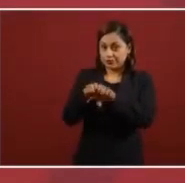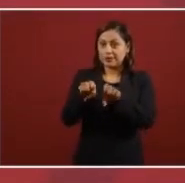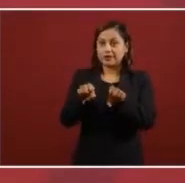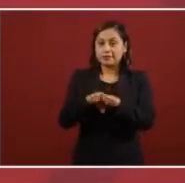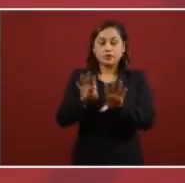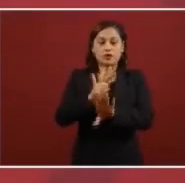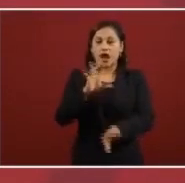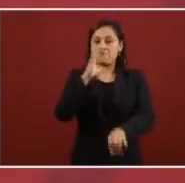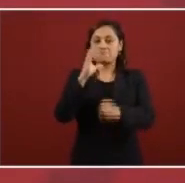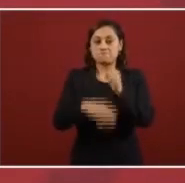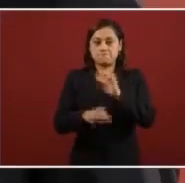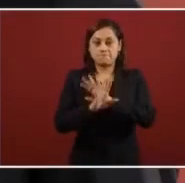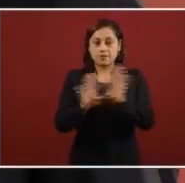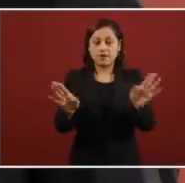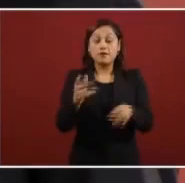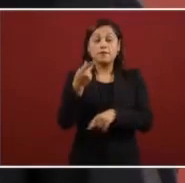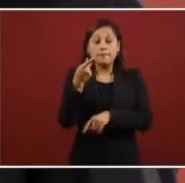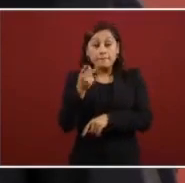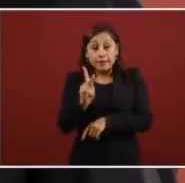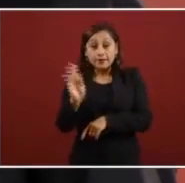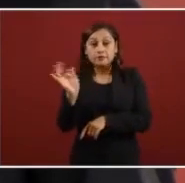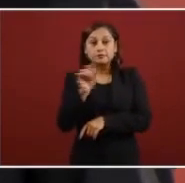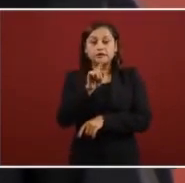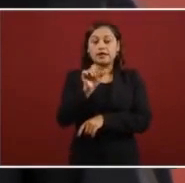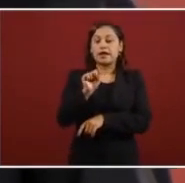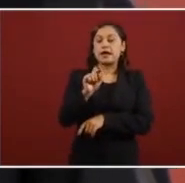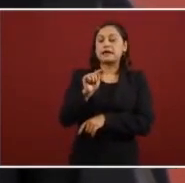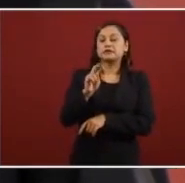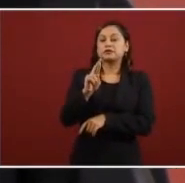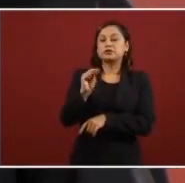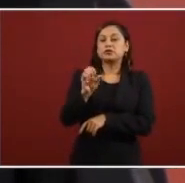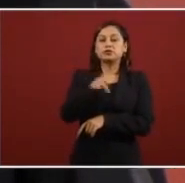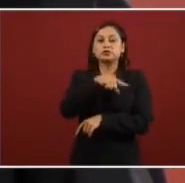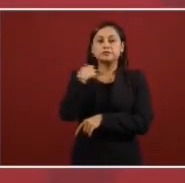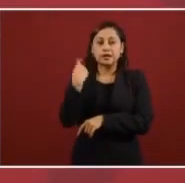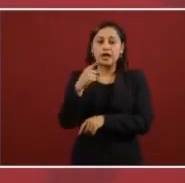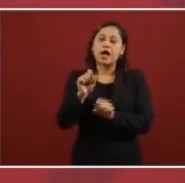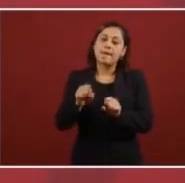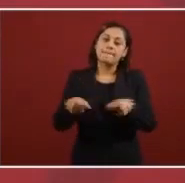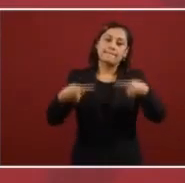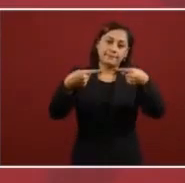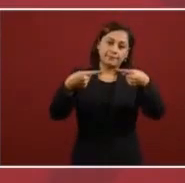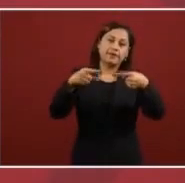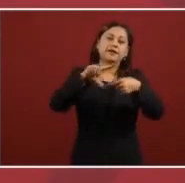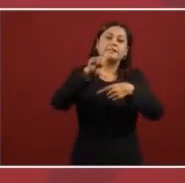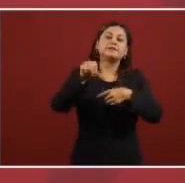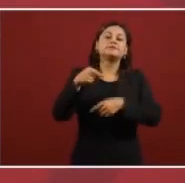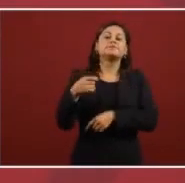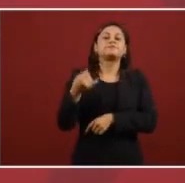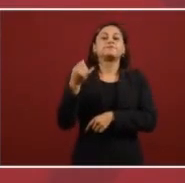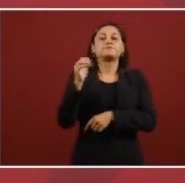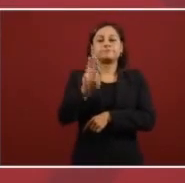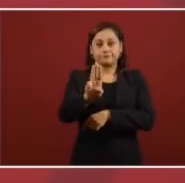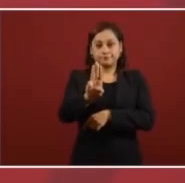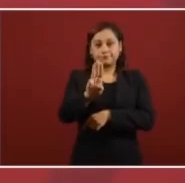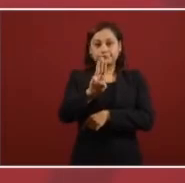ends right there. But if they lose, then it's a tie. And then Wednesday would be